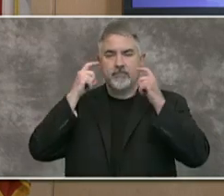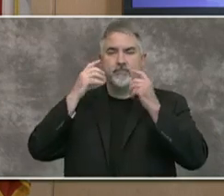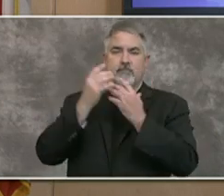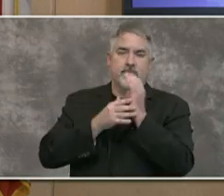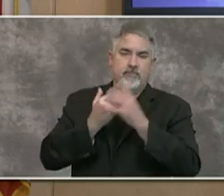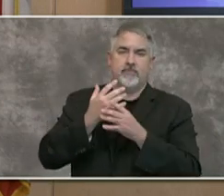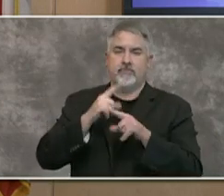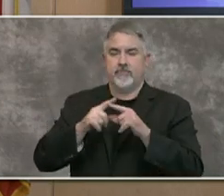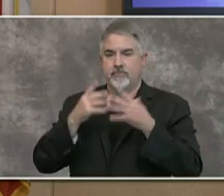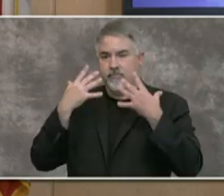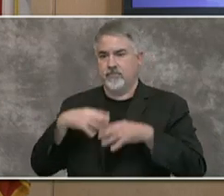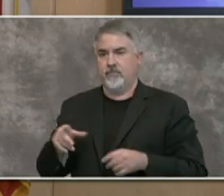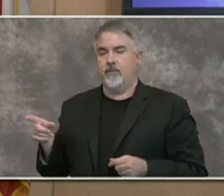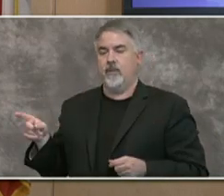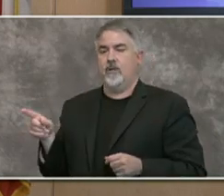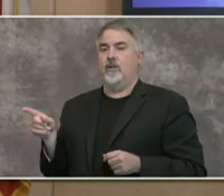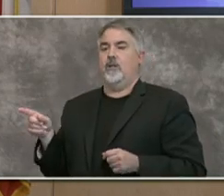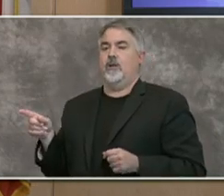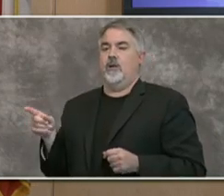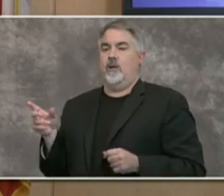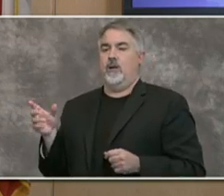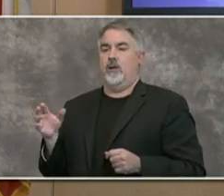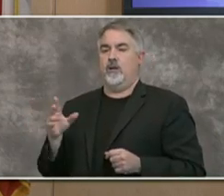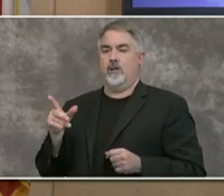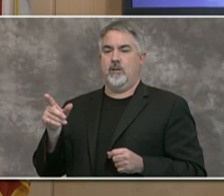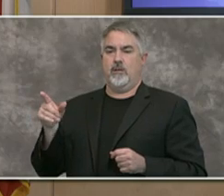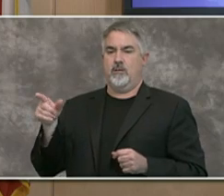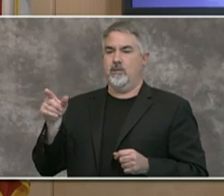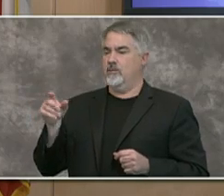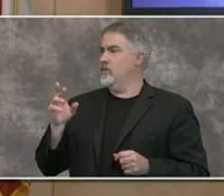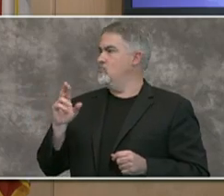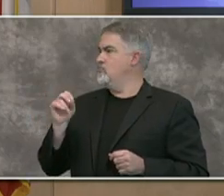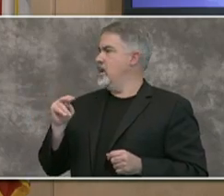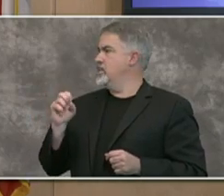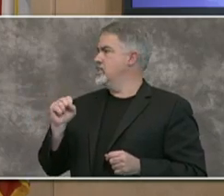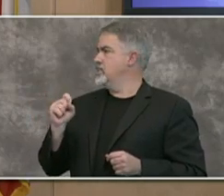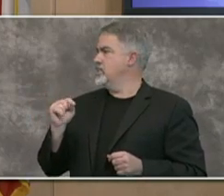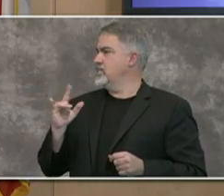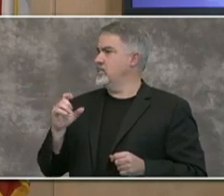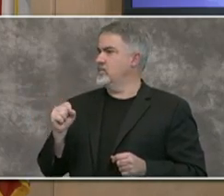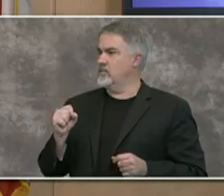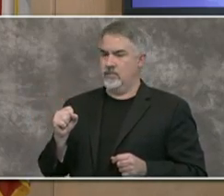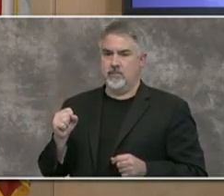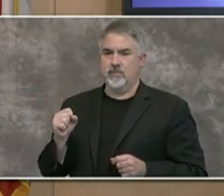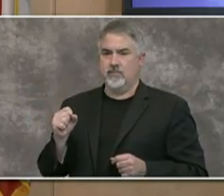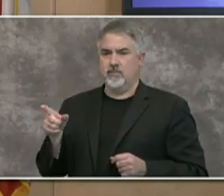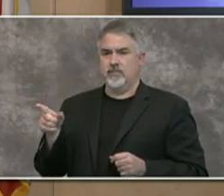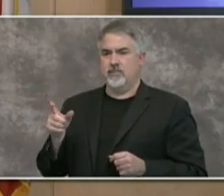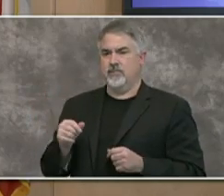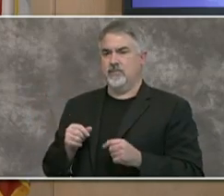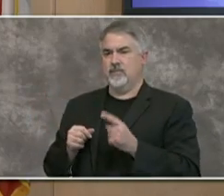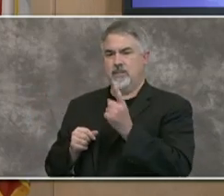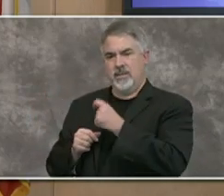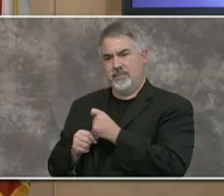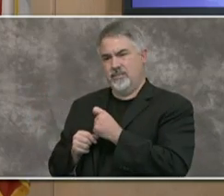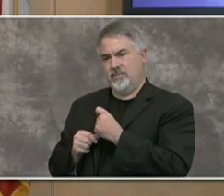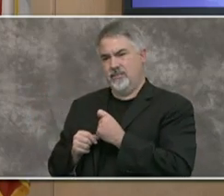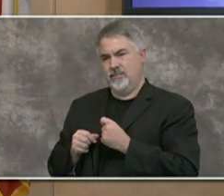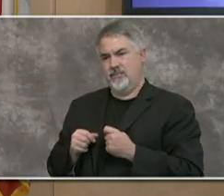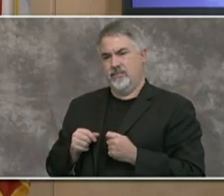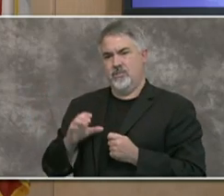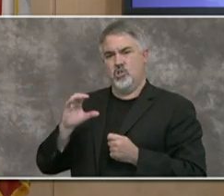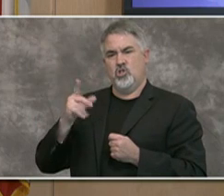Rob Sills, our director of the Medical Operations Center, will conclude. This question is from Charles Clark with the Union